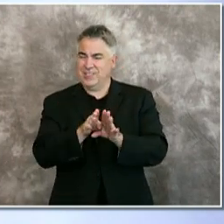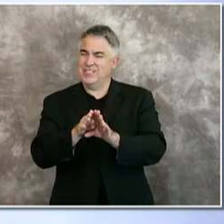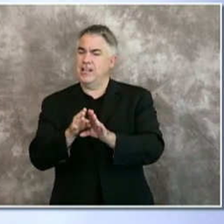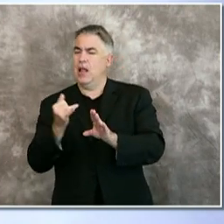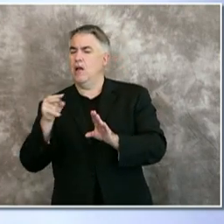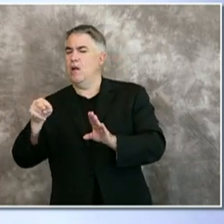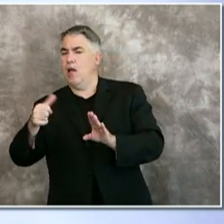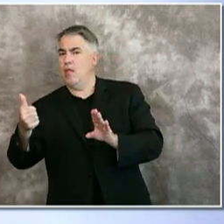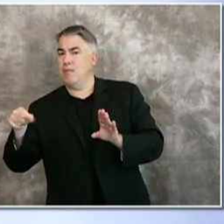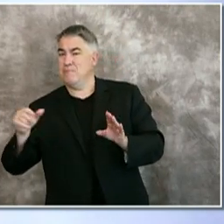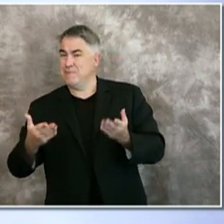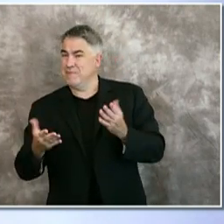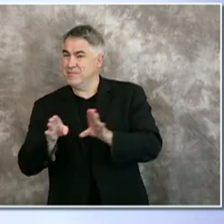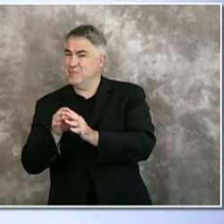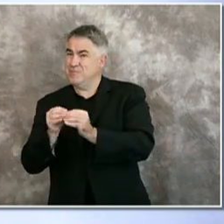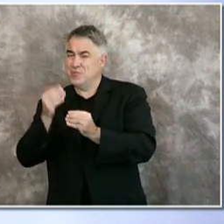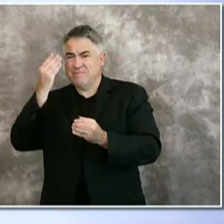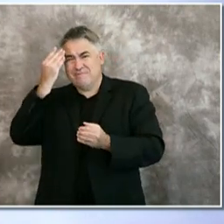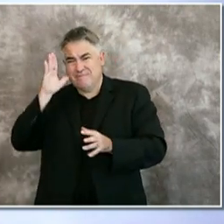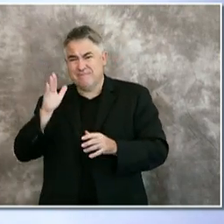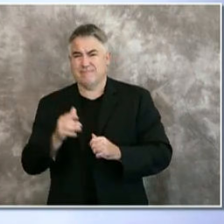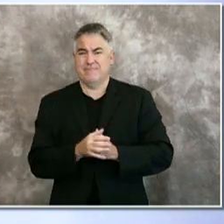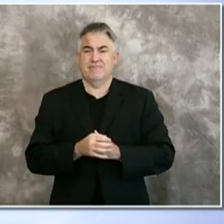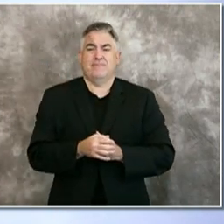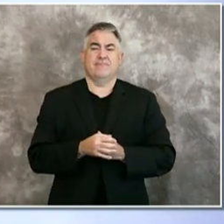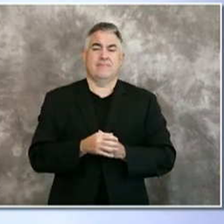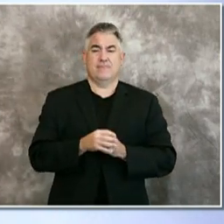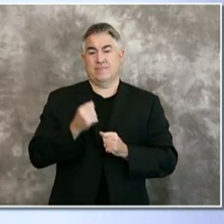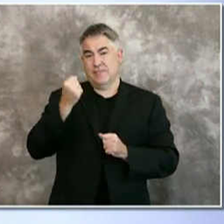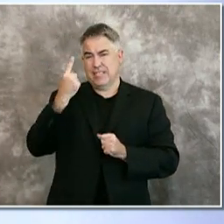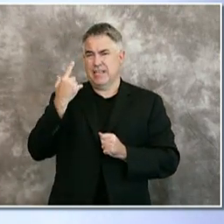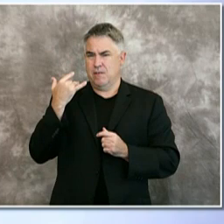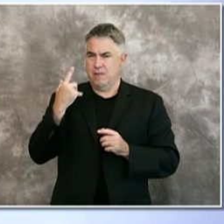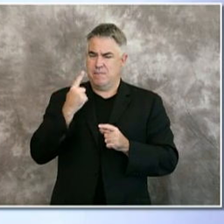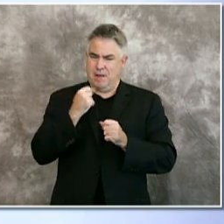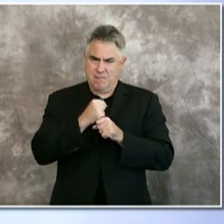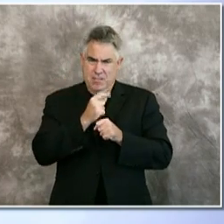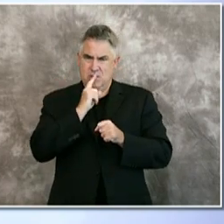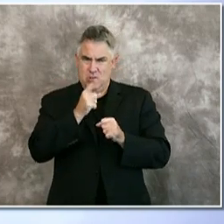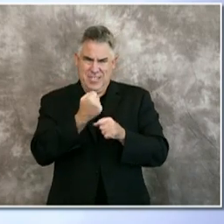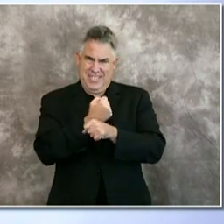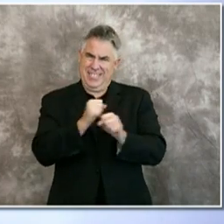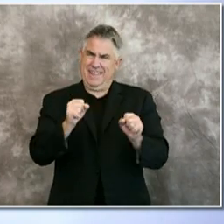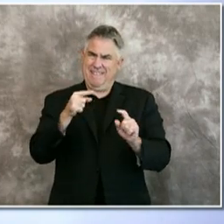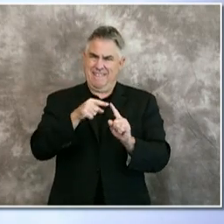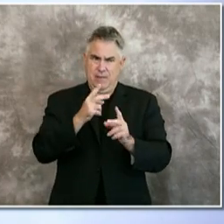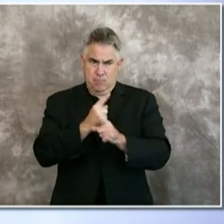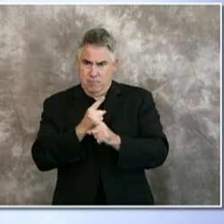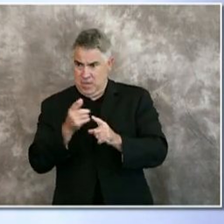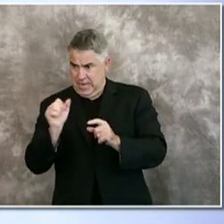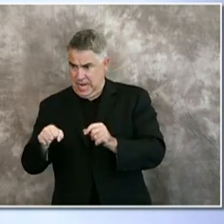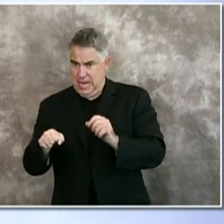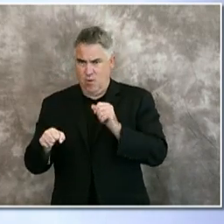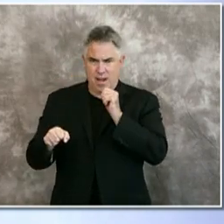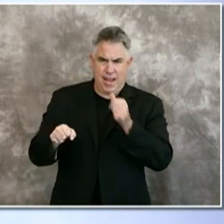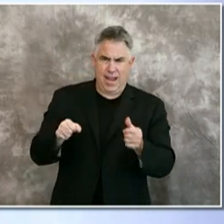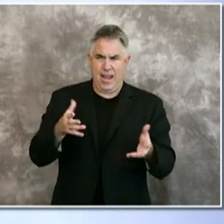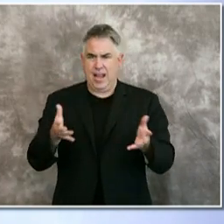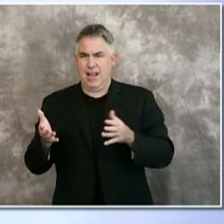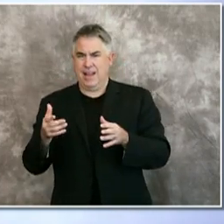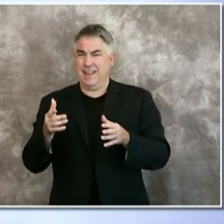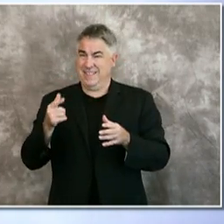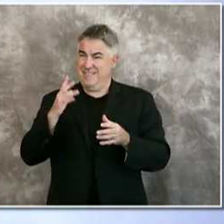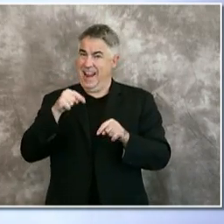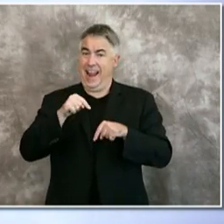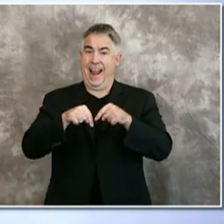state order, we are making the appropriate adjustments. You know, if we go back and we remember the overall strategy, I'm reminded of